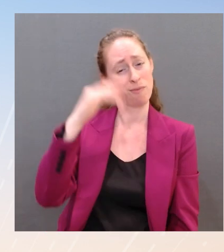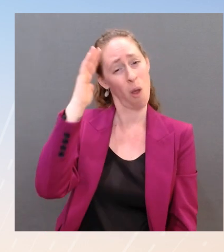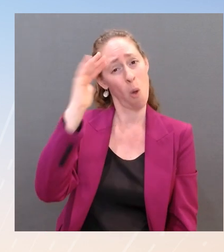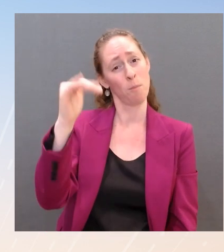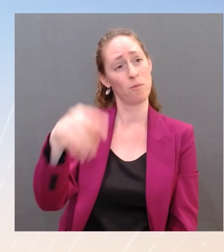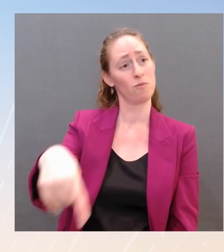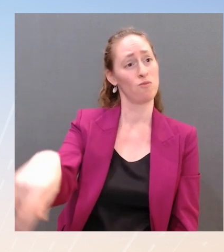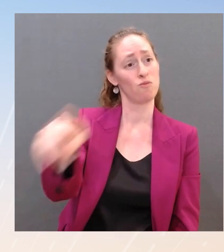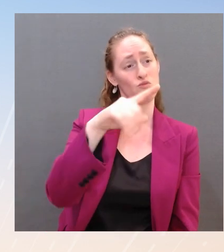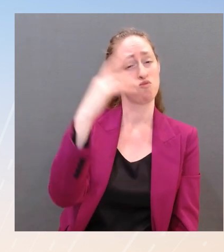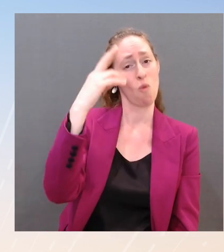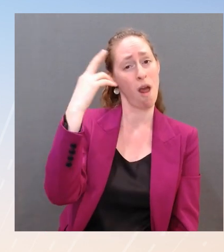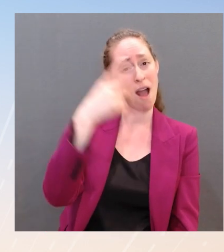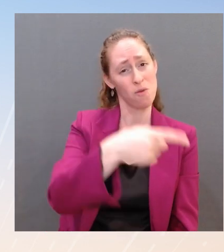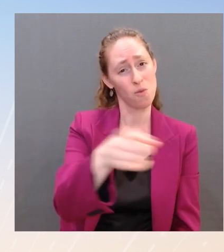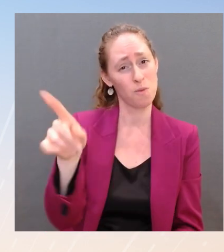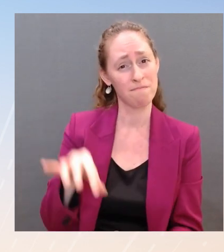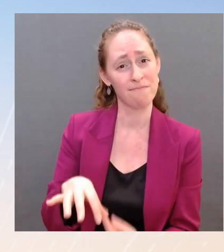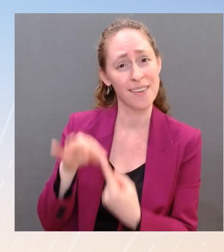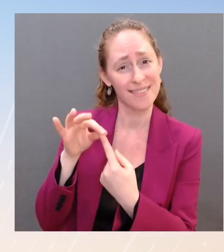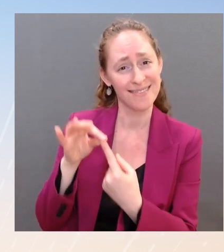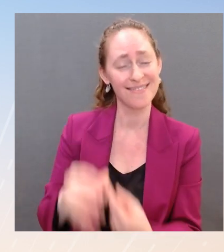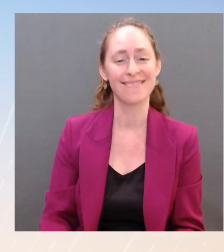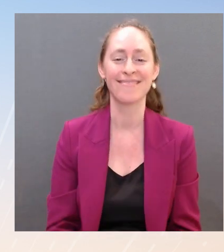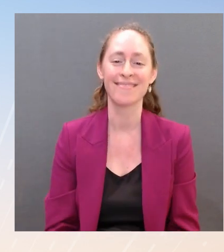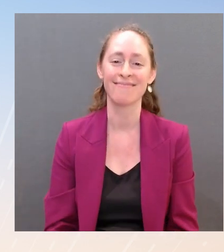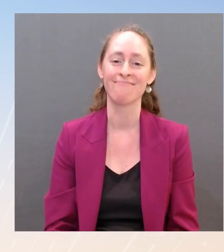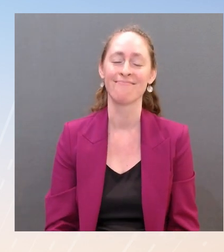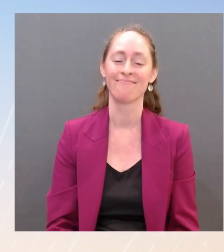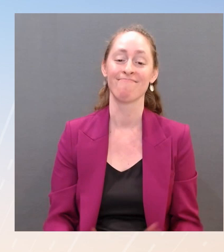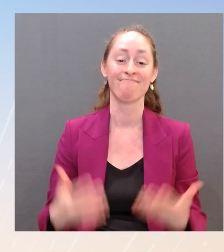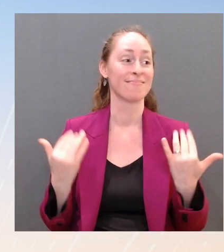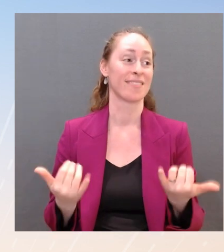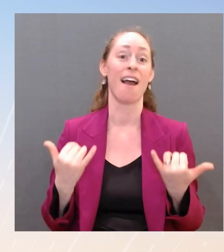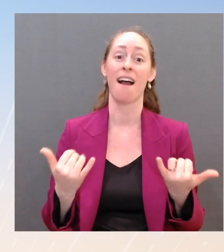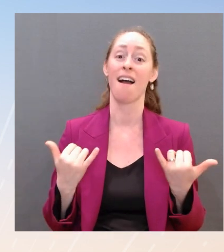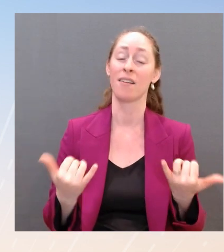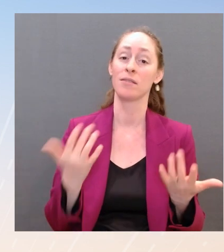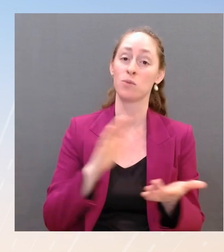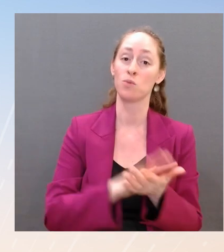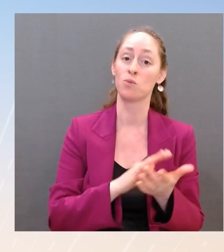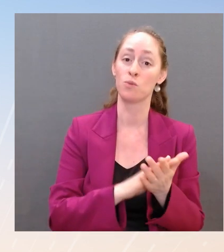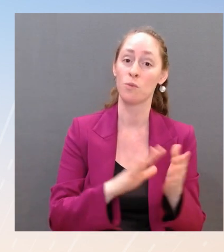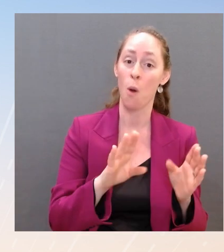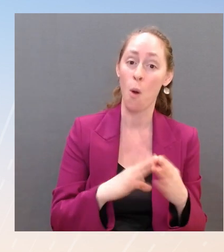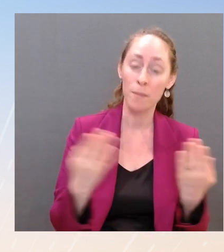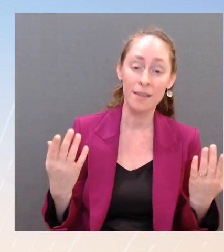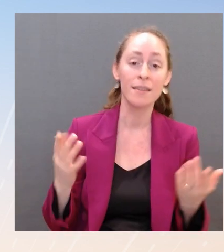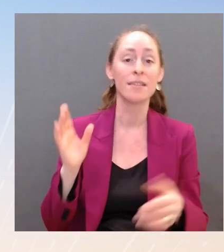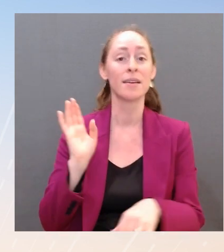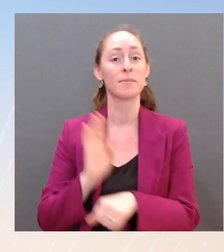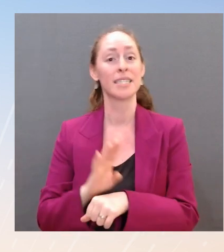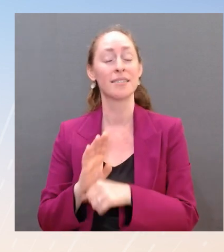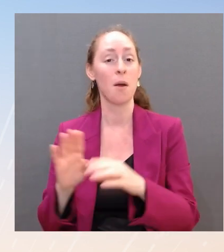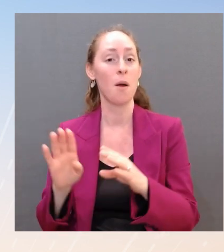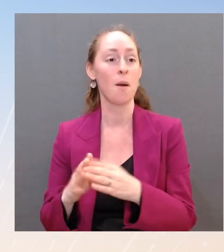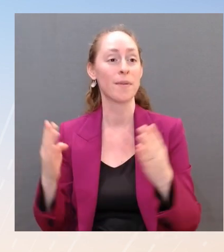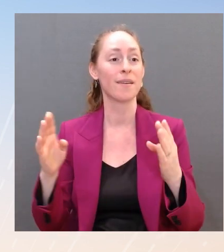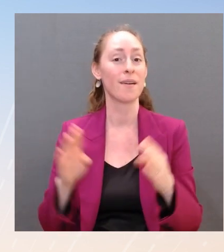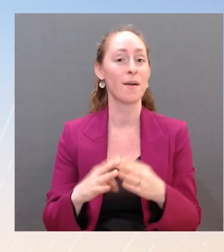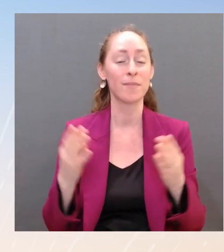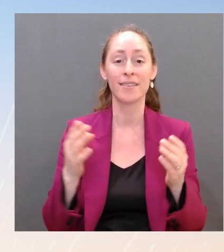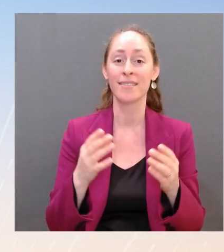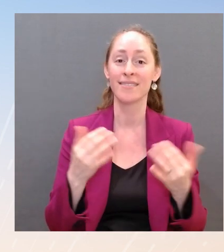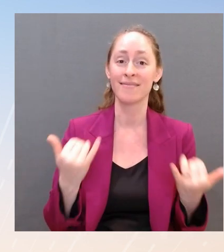that are reopened to the businesses that are thriving to unemployment that's falling, we can just